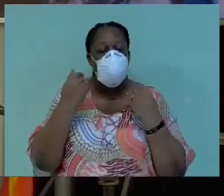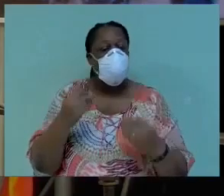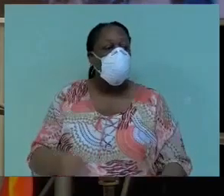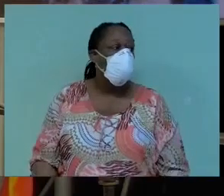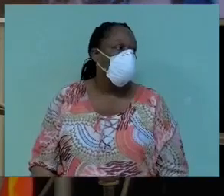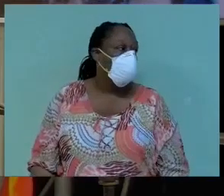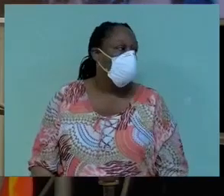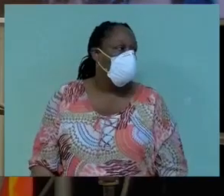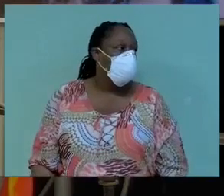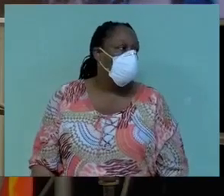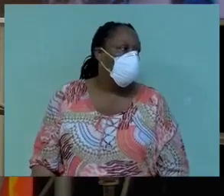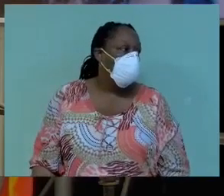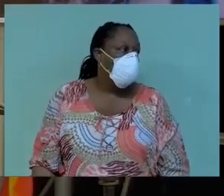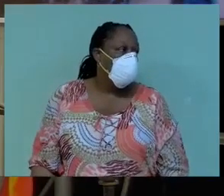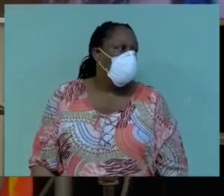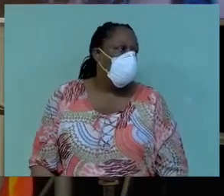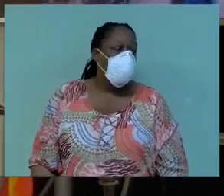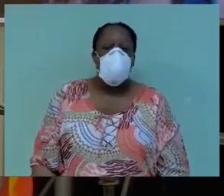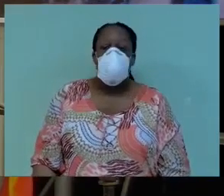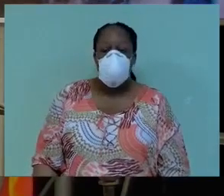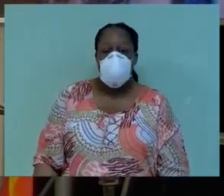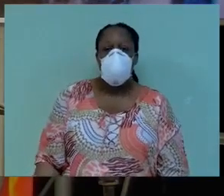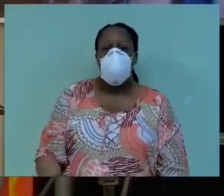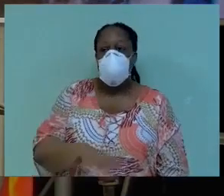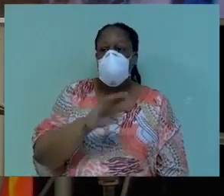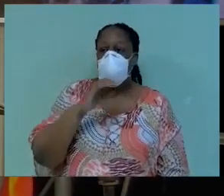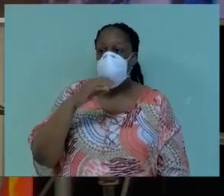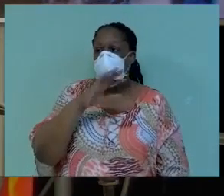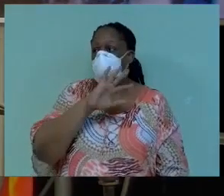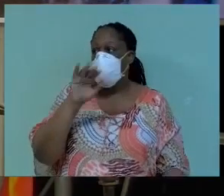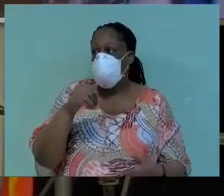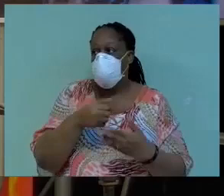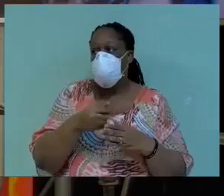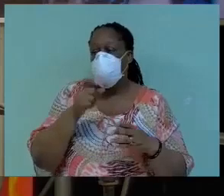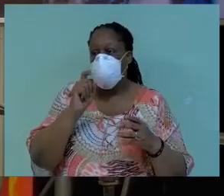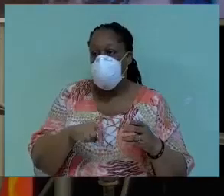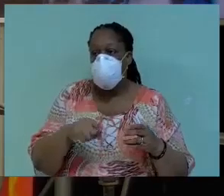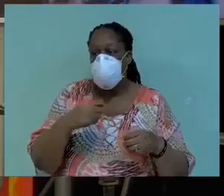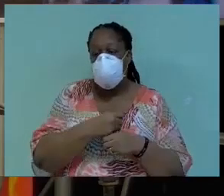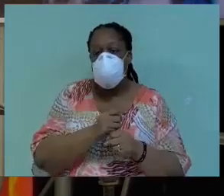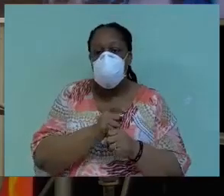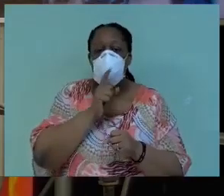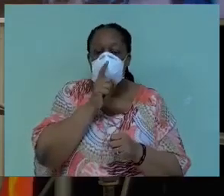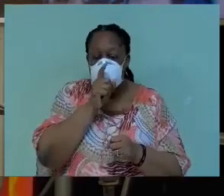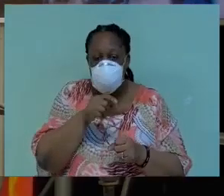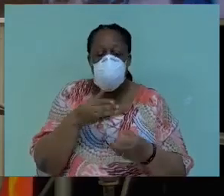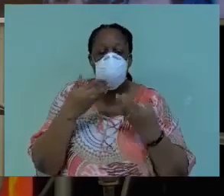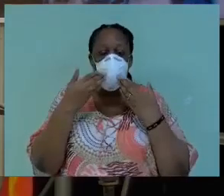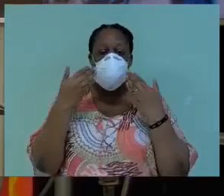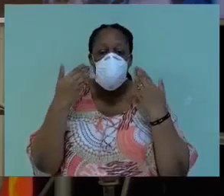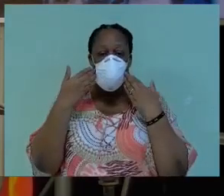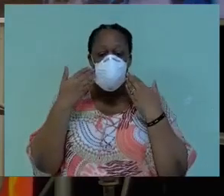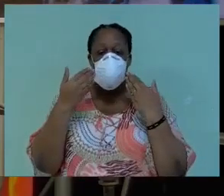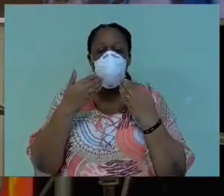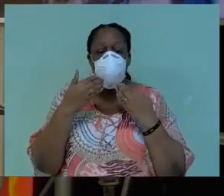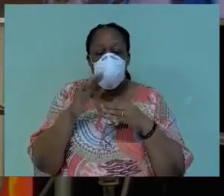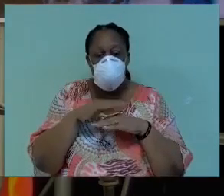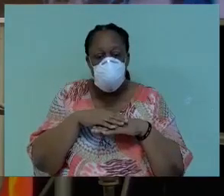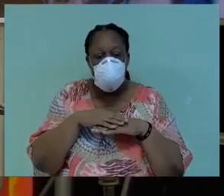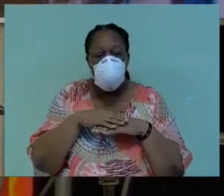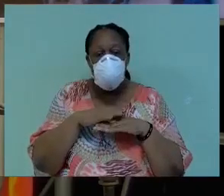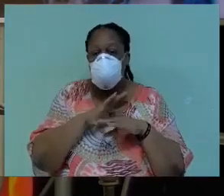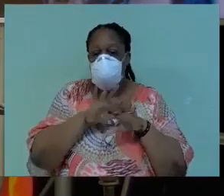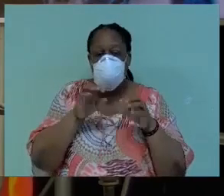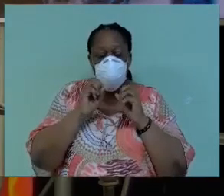by we making sure that they cover their nose, cover their face, we would help to reduce the spread of these